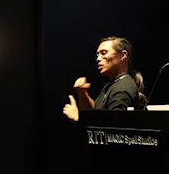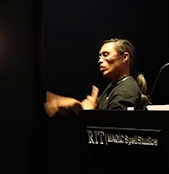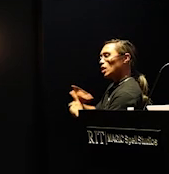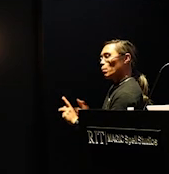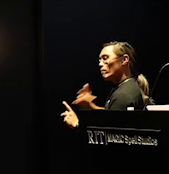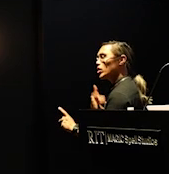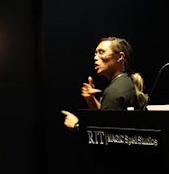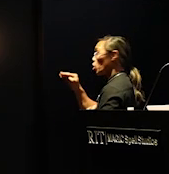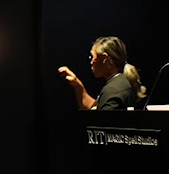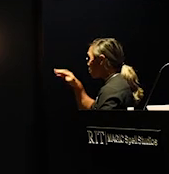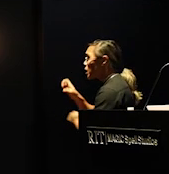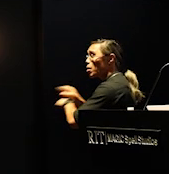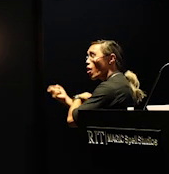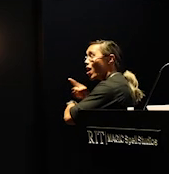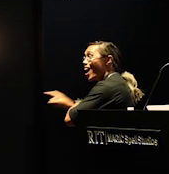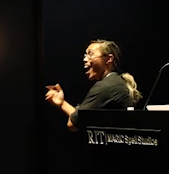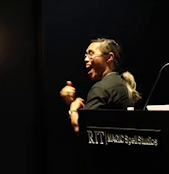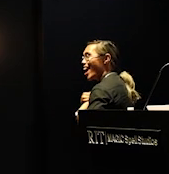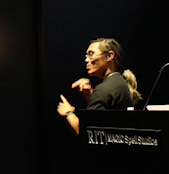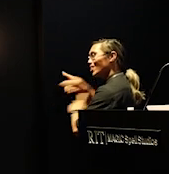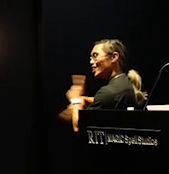2017 to 2018, I really start